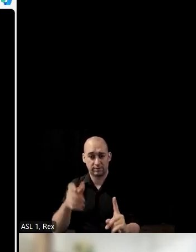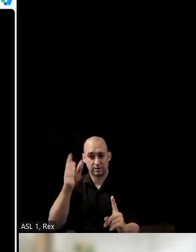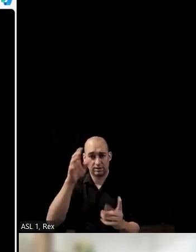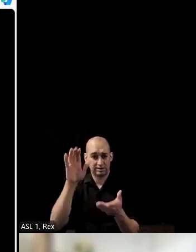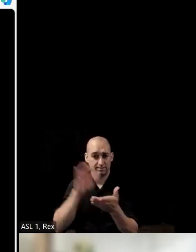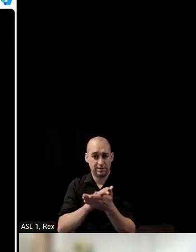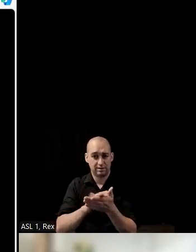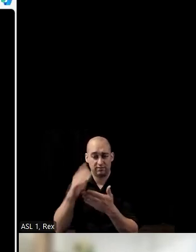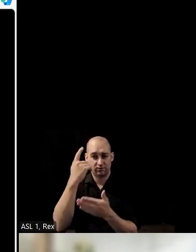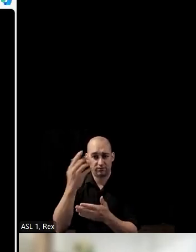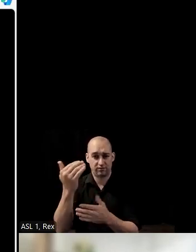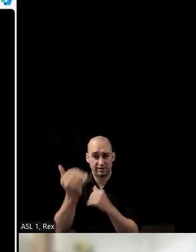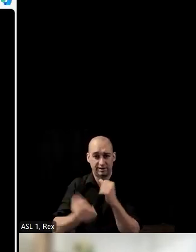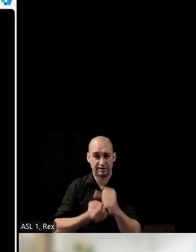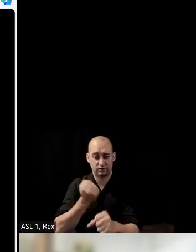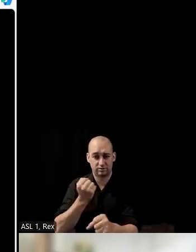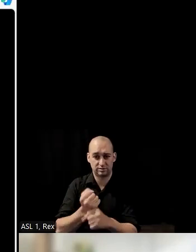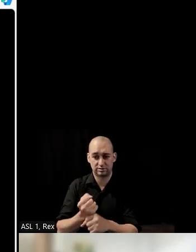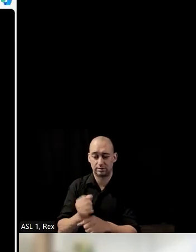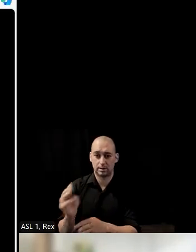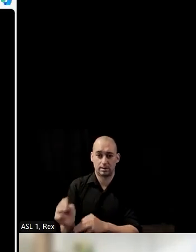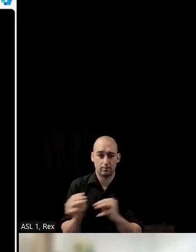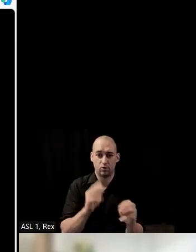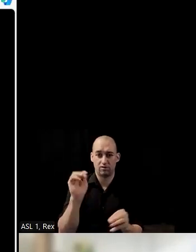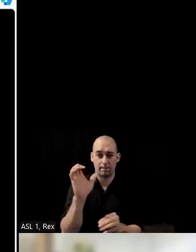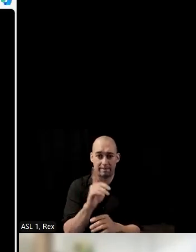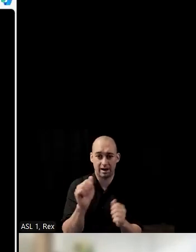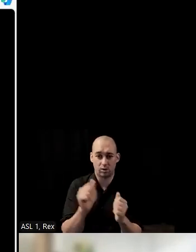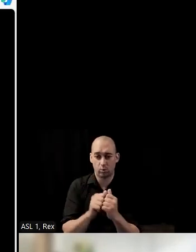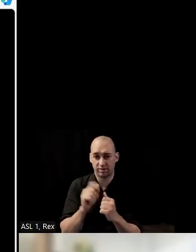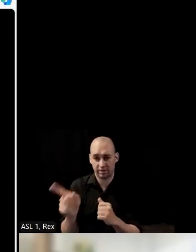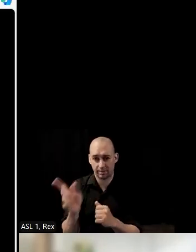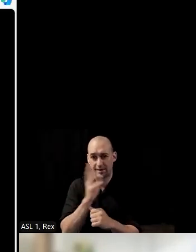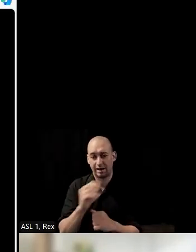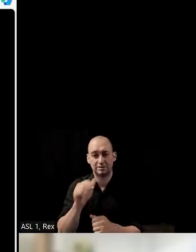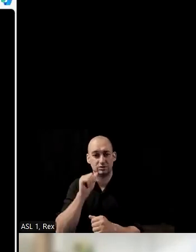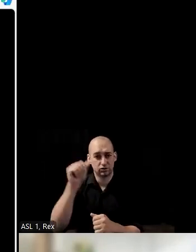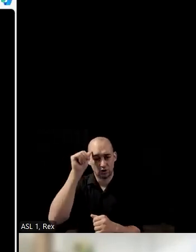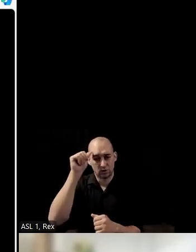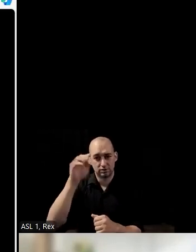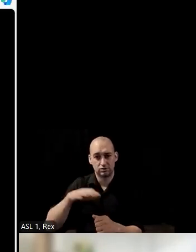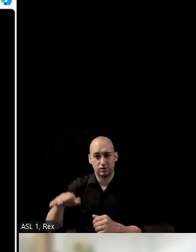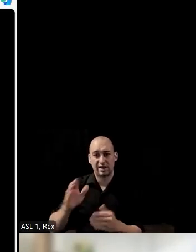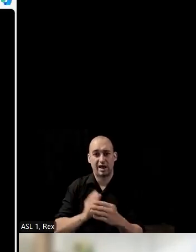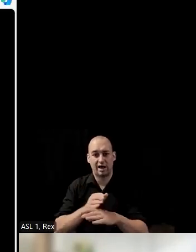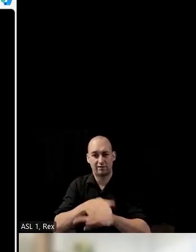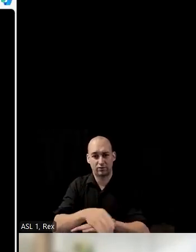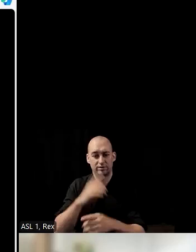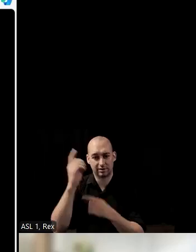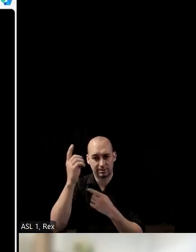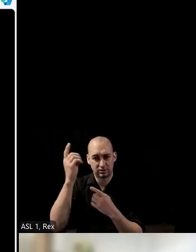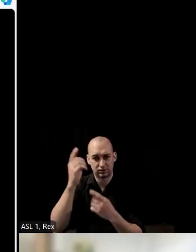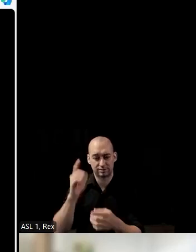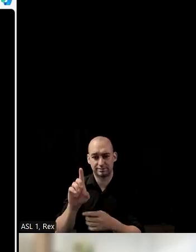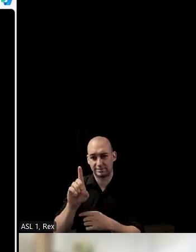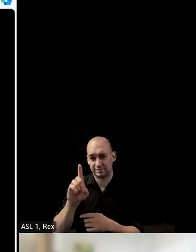years, but has moved back in with him and his adult children to help care for him after his dementia diagnosis. And